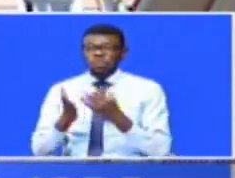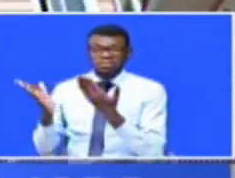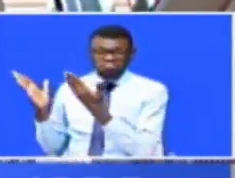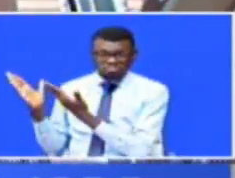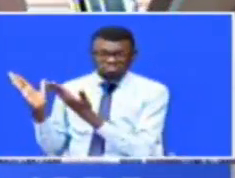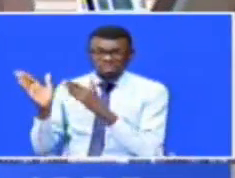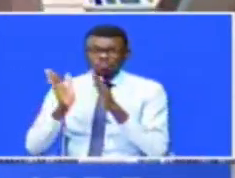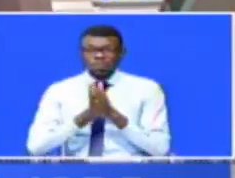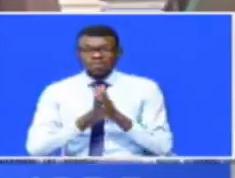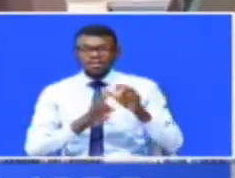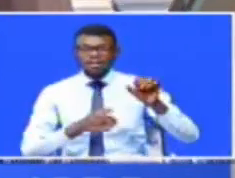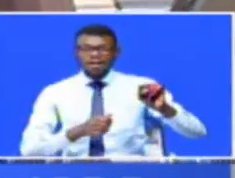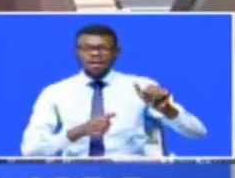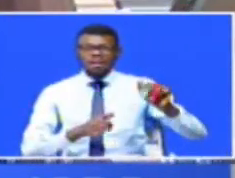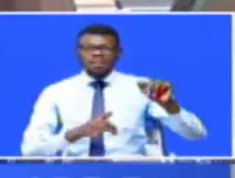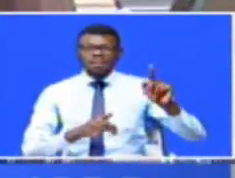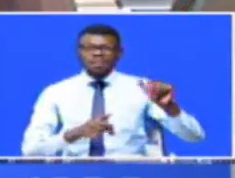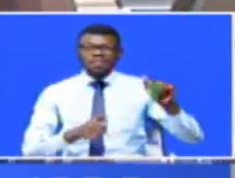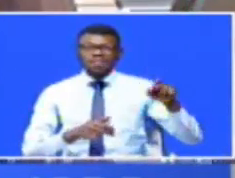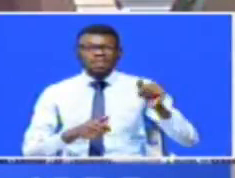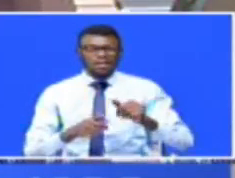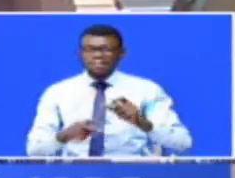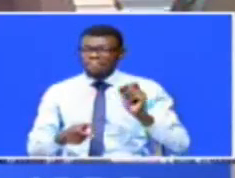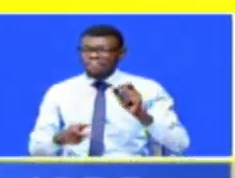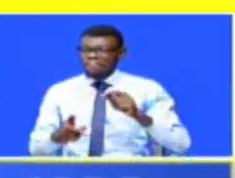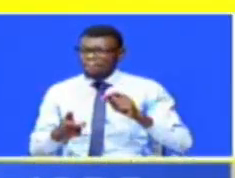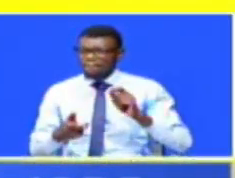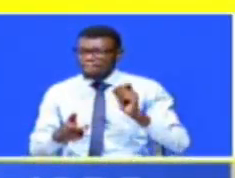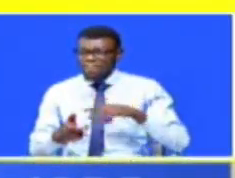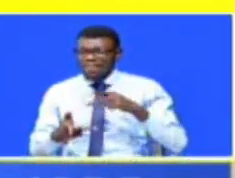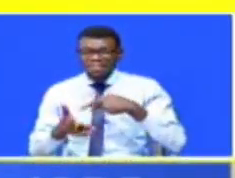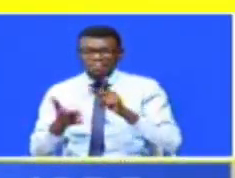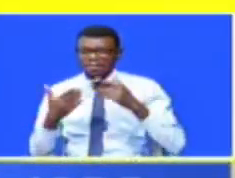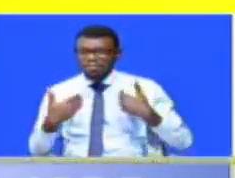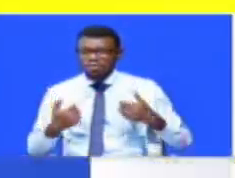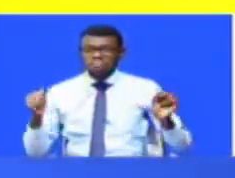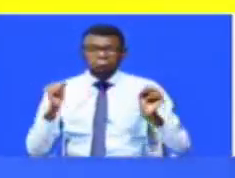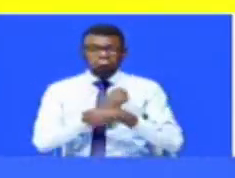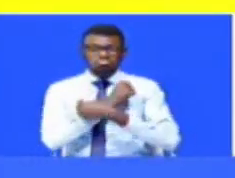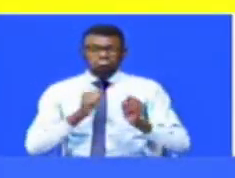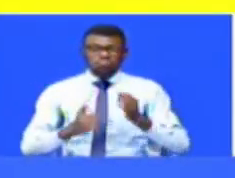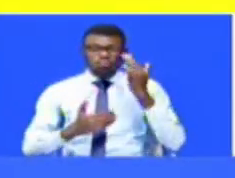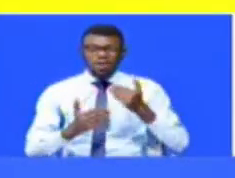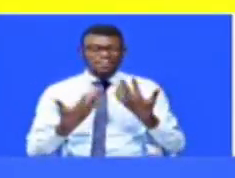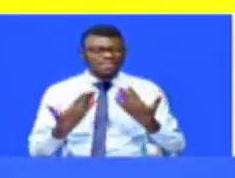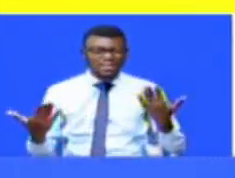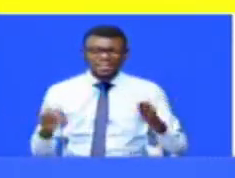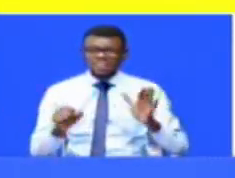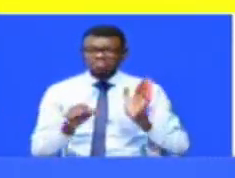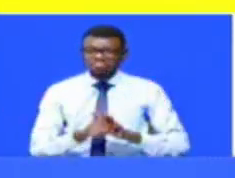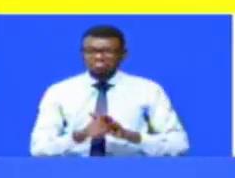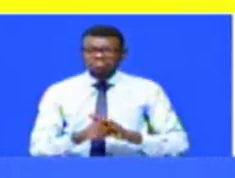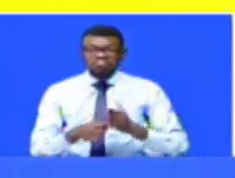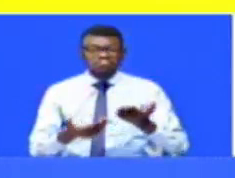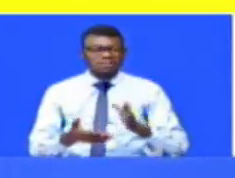and Sankara. They simply cannot afford it because what has happened is that a good number of properties have been